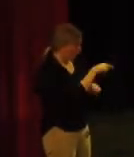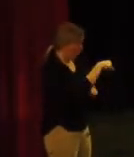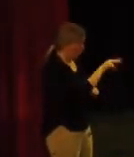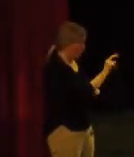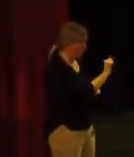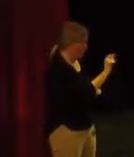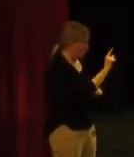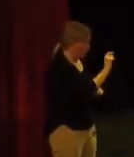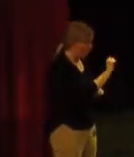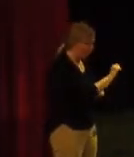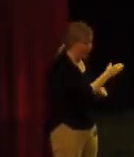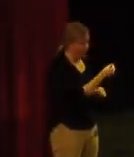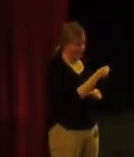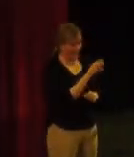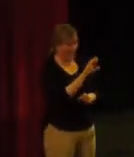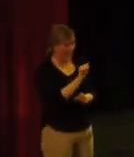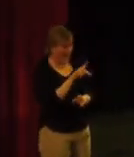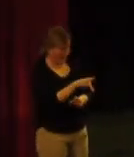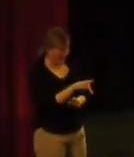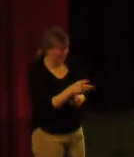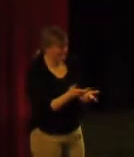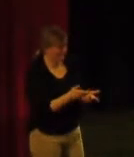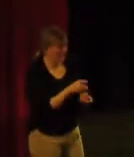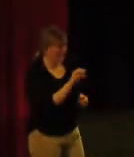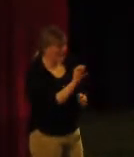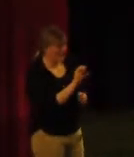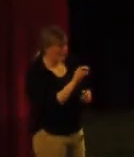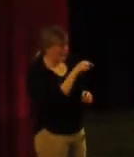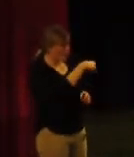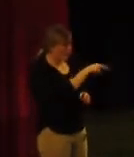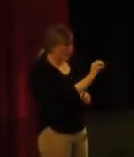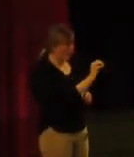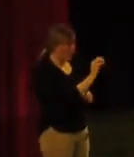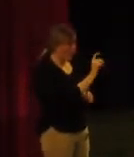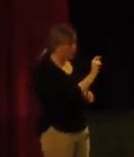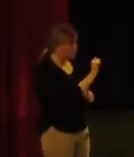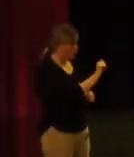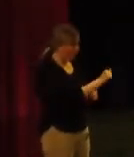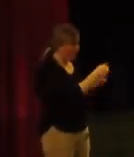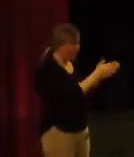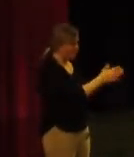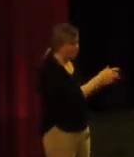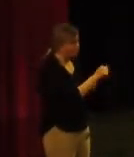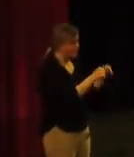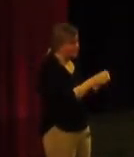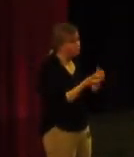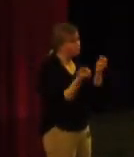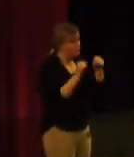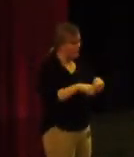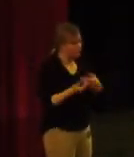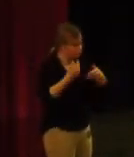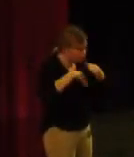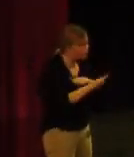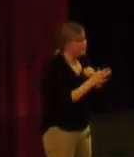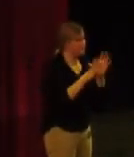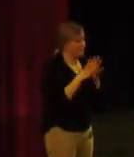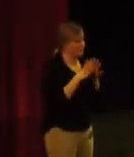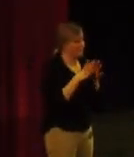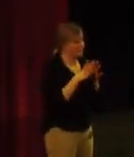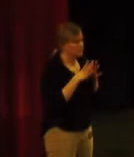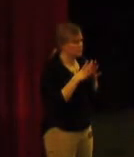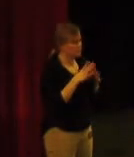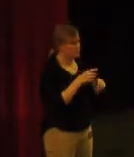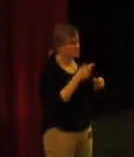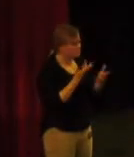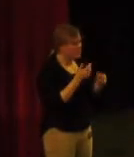a cap allowed more people to come in, and instead of just looking at country of origin, it looked at other factors. It looked at, do you have family that are